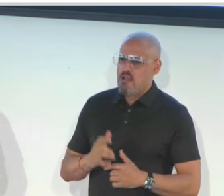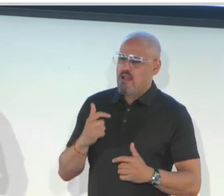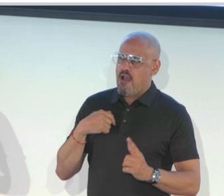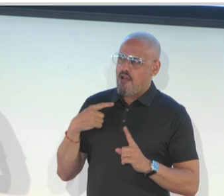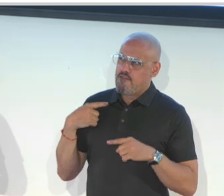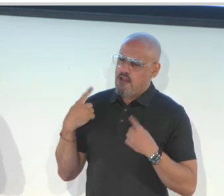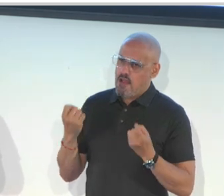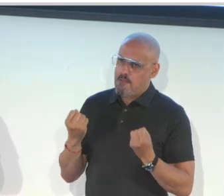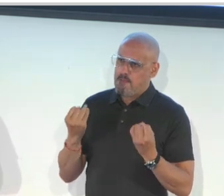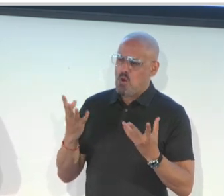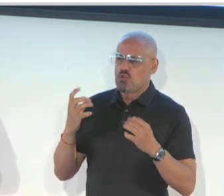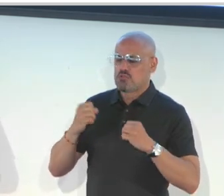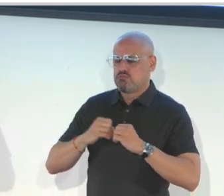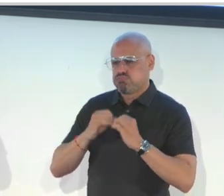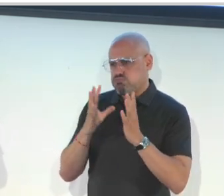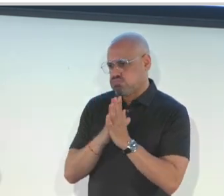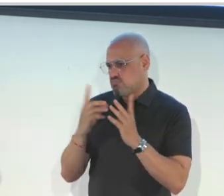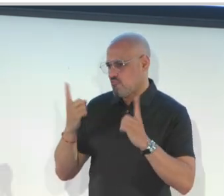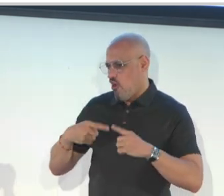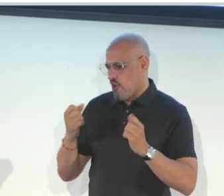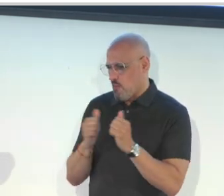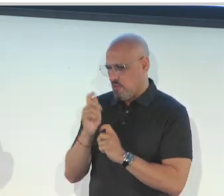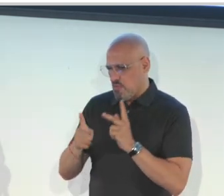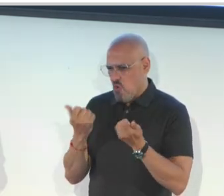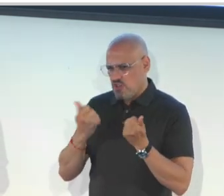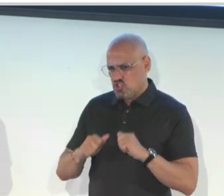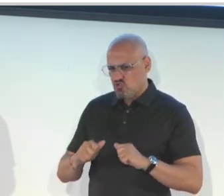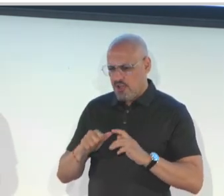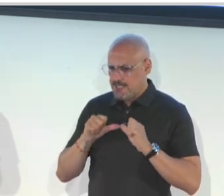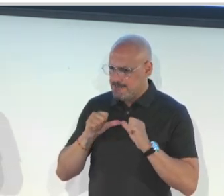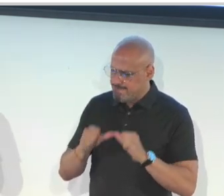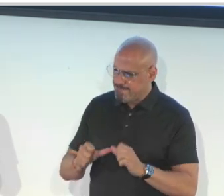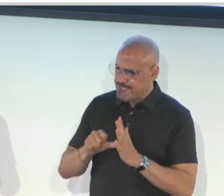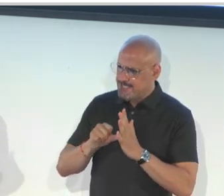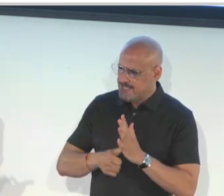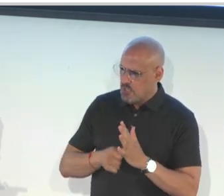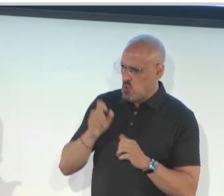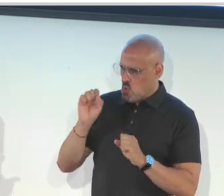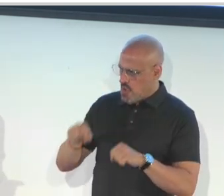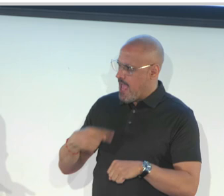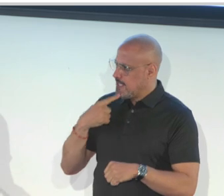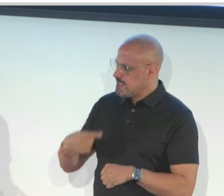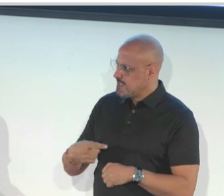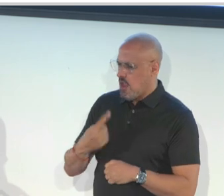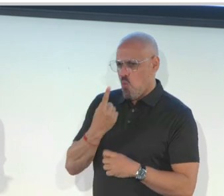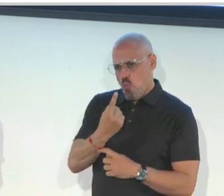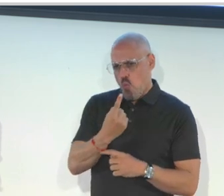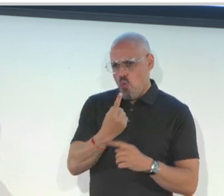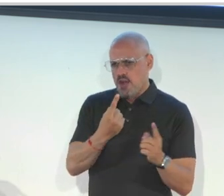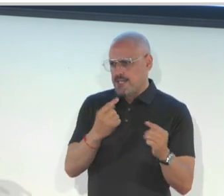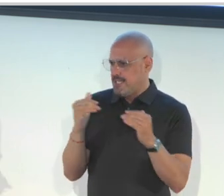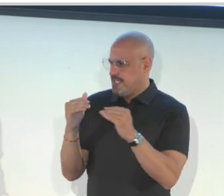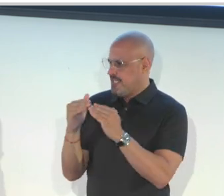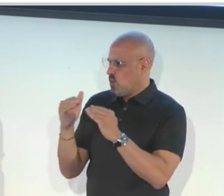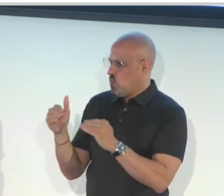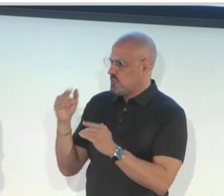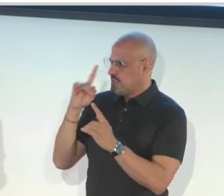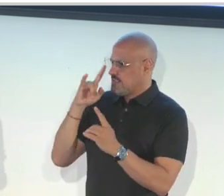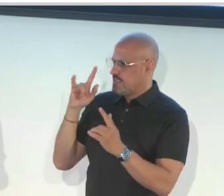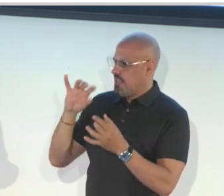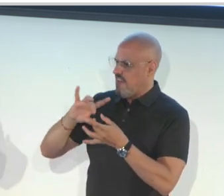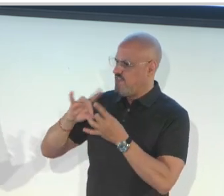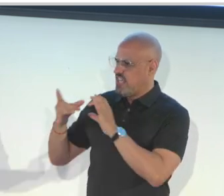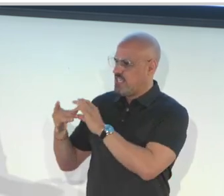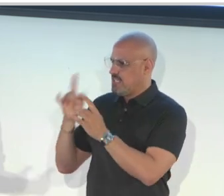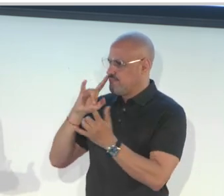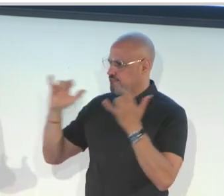had multiple arguments with people when I really try to insist that you can say that 1 is equal to infinity